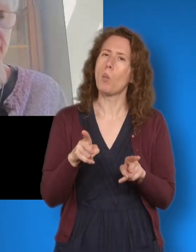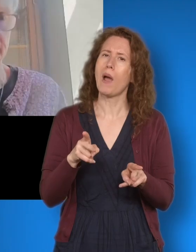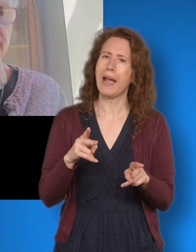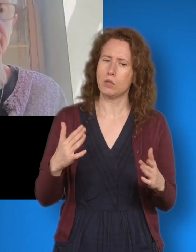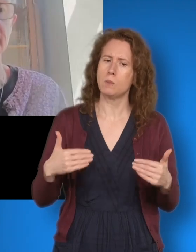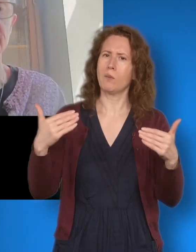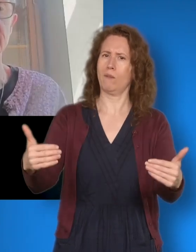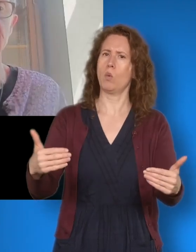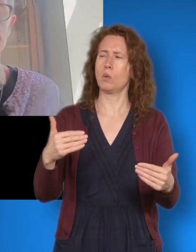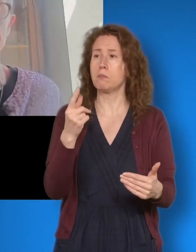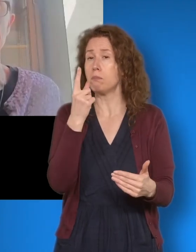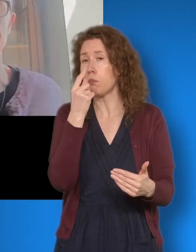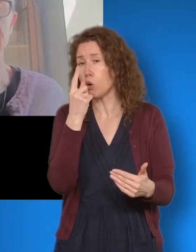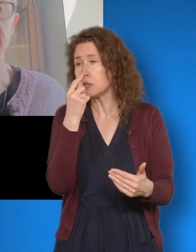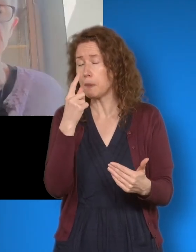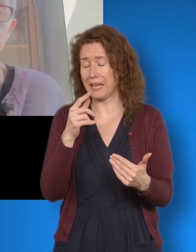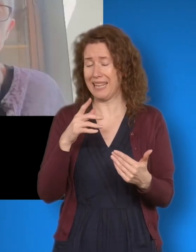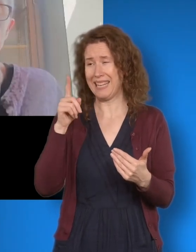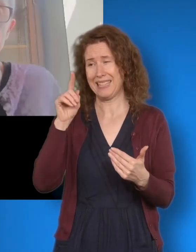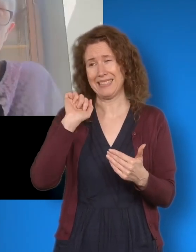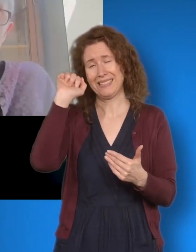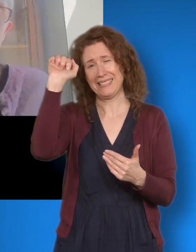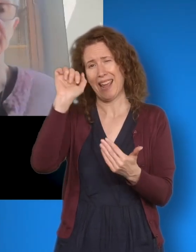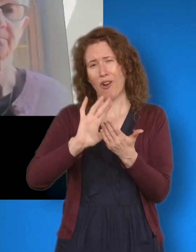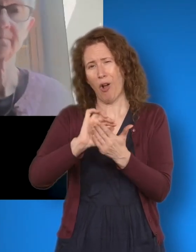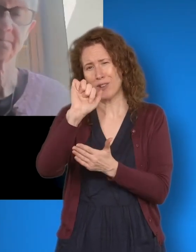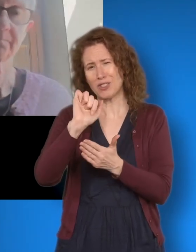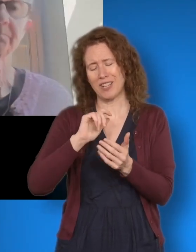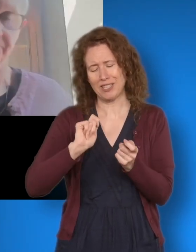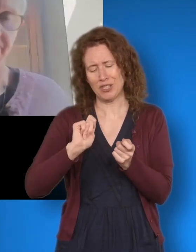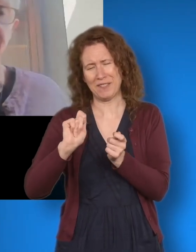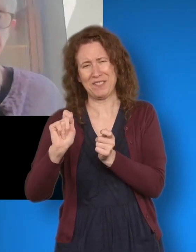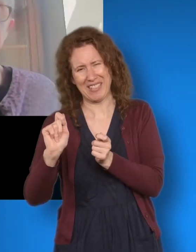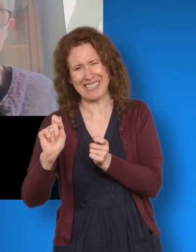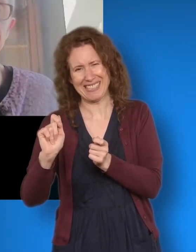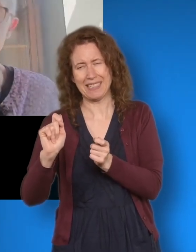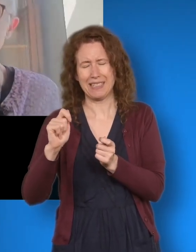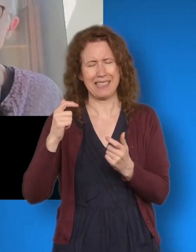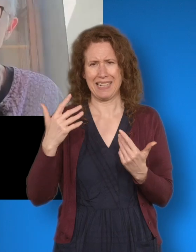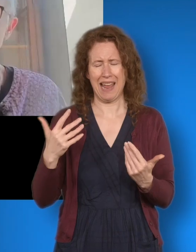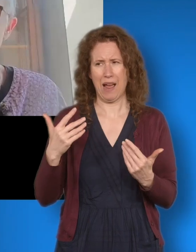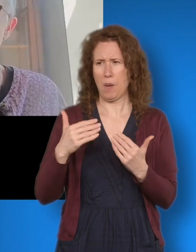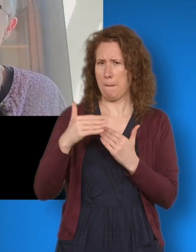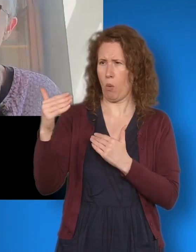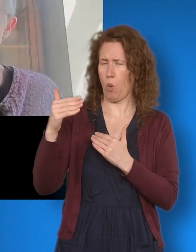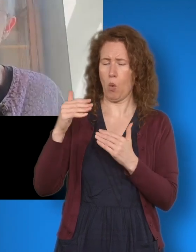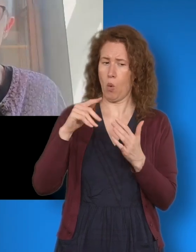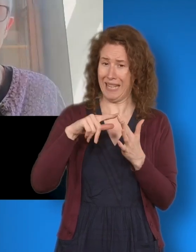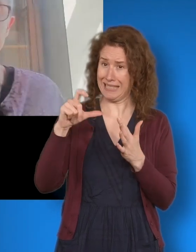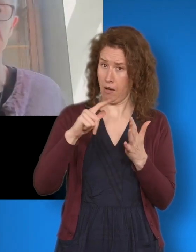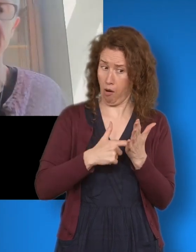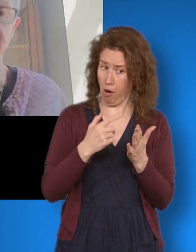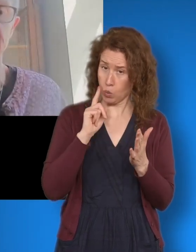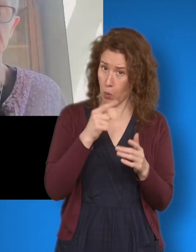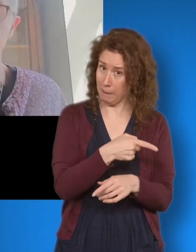forward. Perhaps the culture has sort of changed and we have more ECRs that are women in